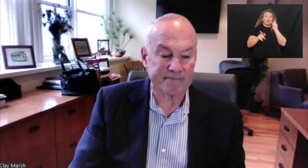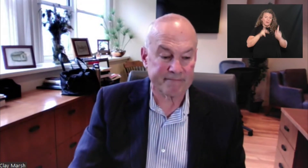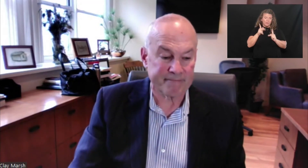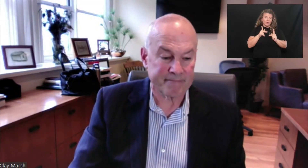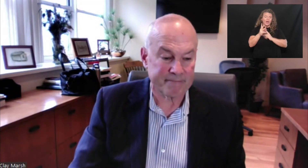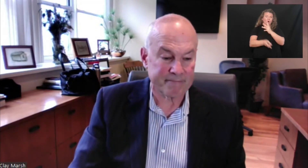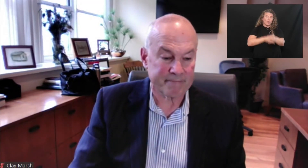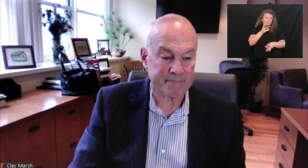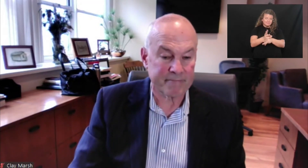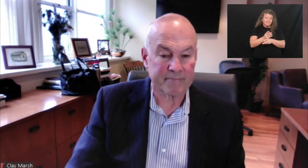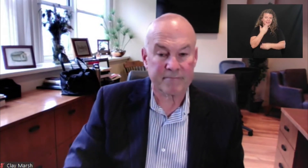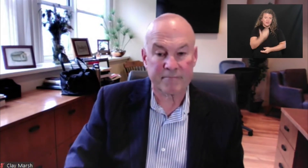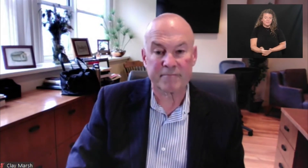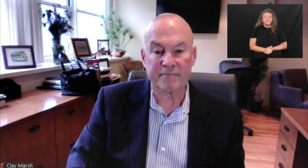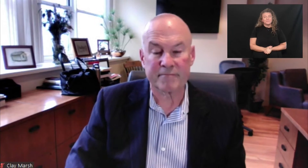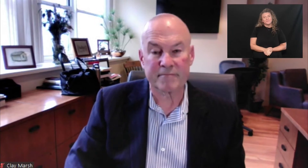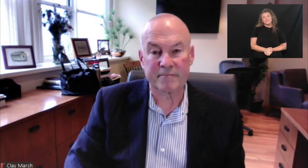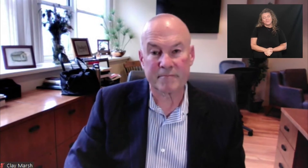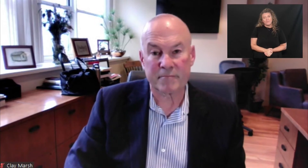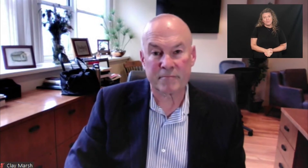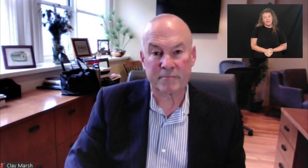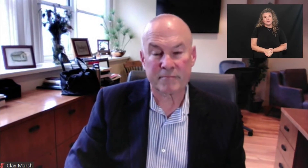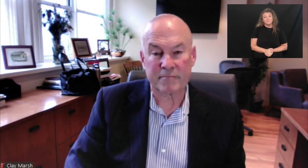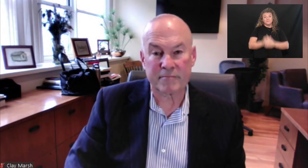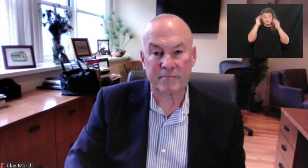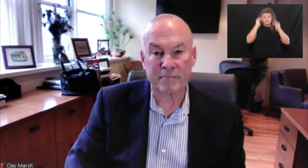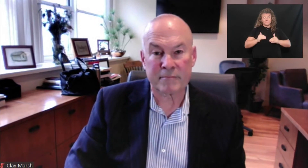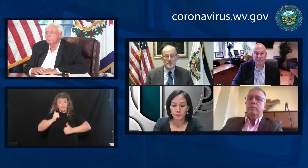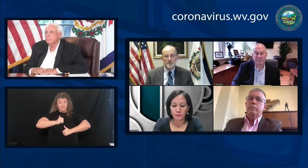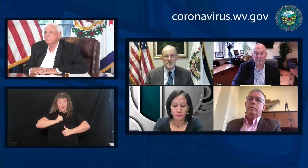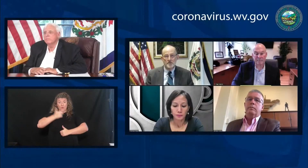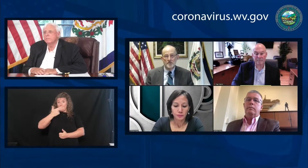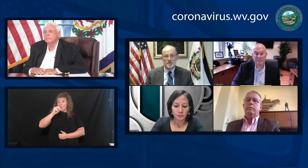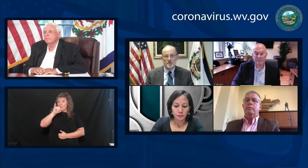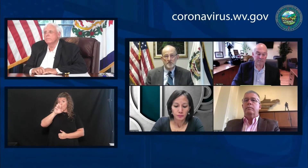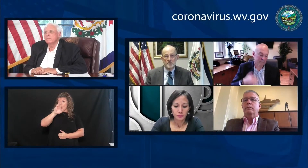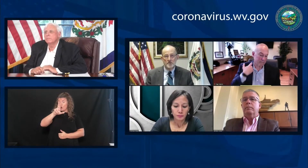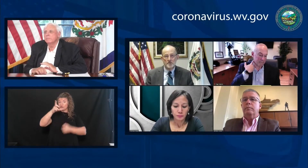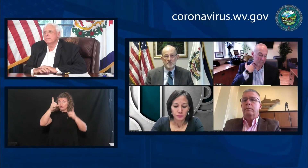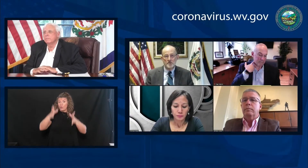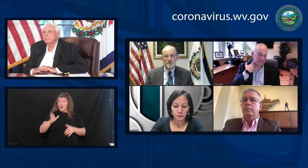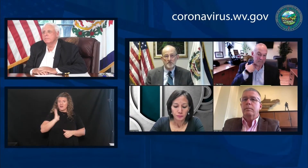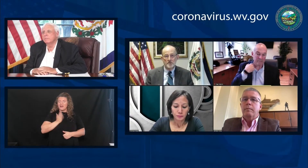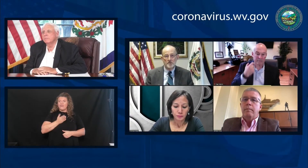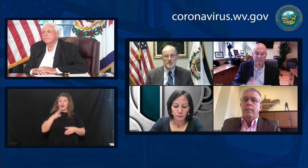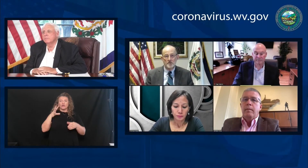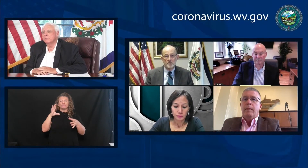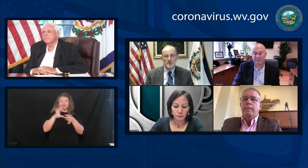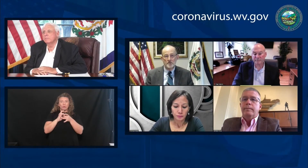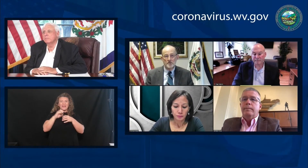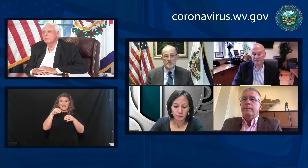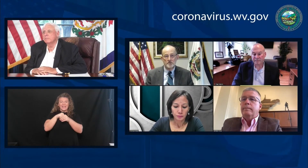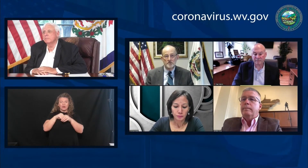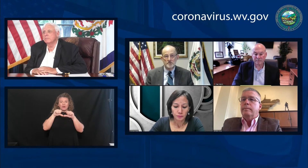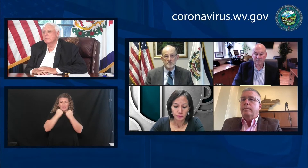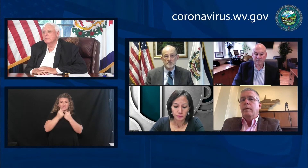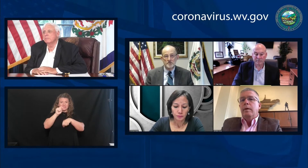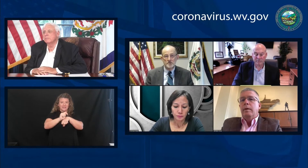you. Thank you, Dr. Marsh. Next to retired Major General Jim Hoyer, the director of our Joint Interagency Task